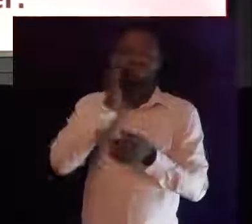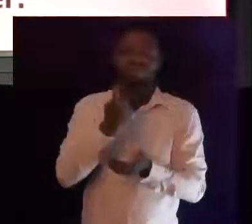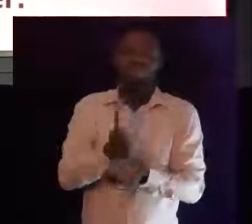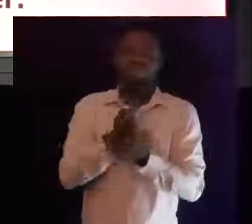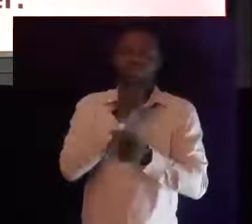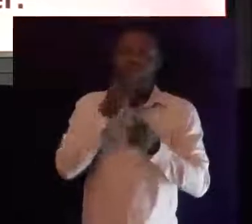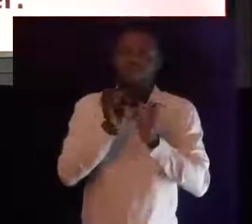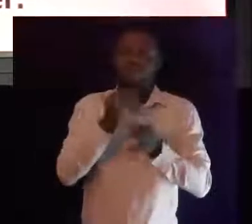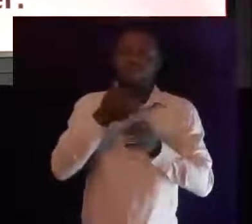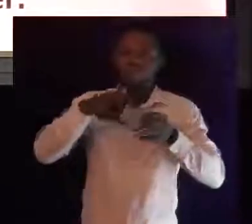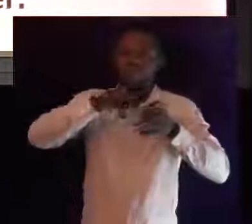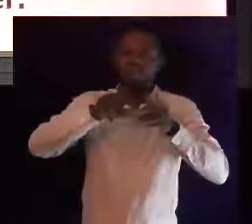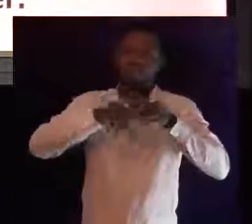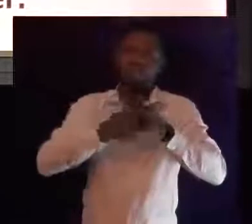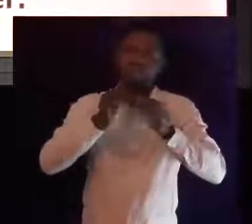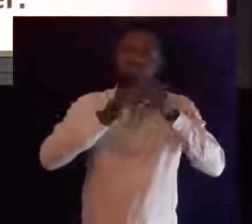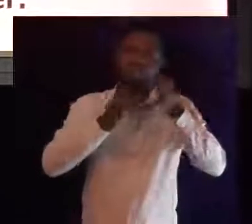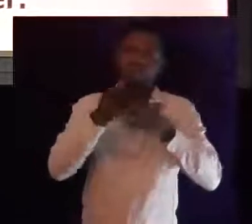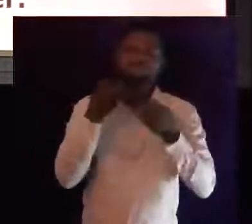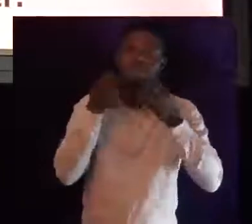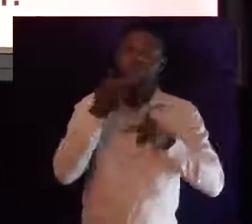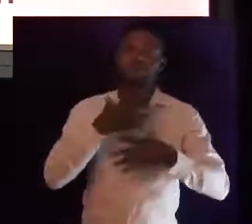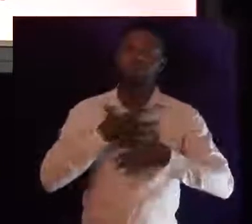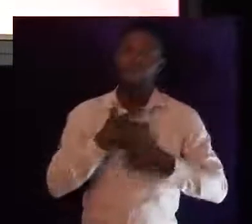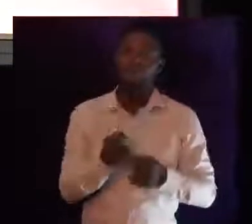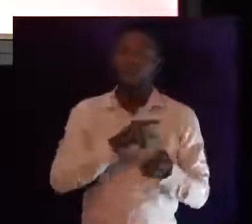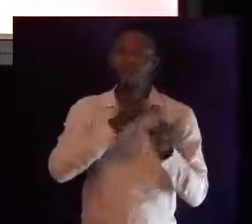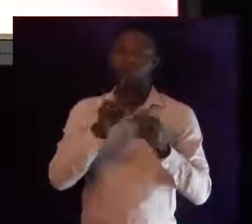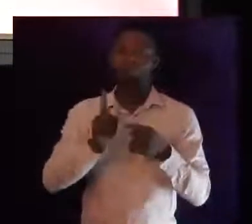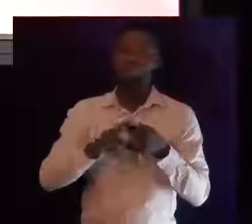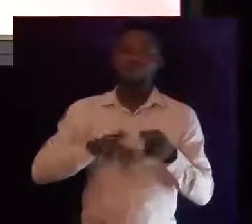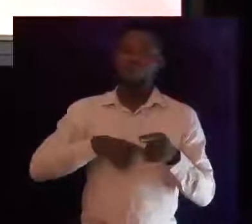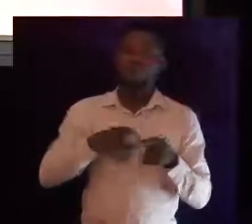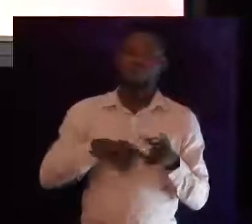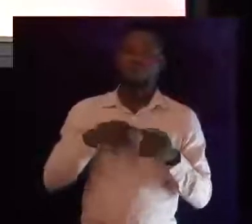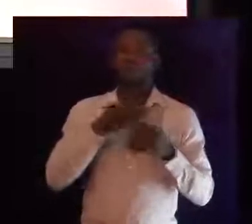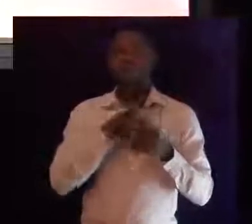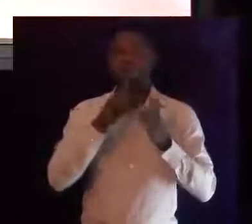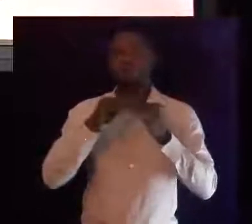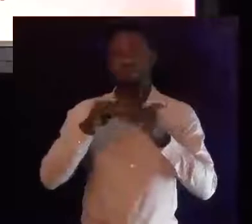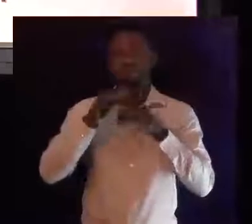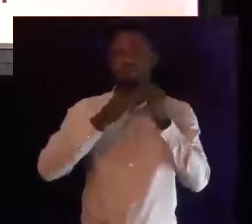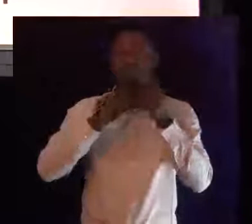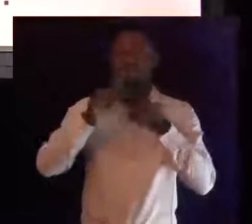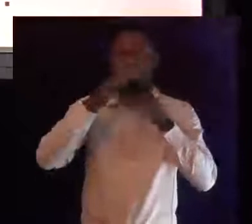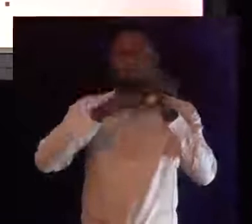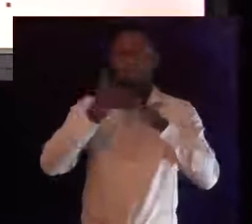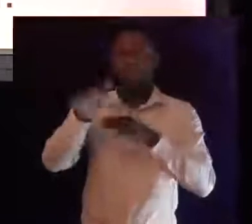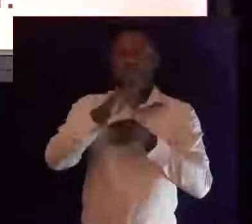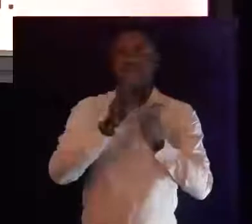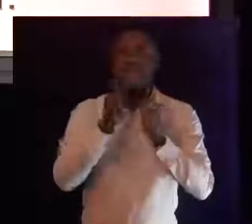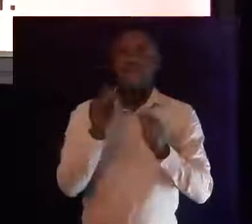will really help. But many people prefer coming down to Lagos and city to build their houses.